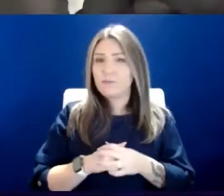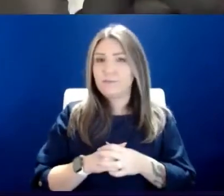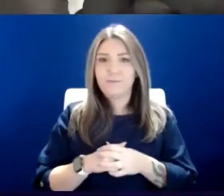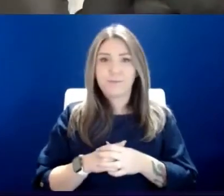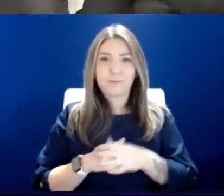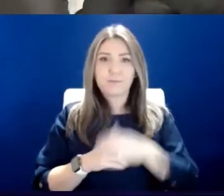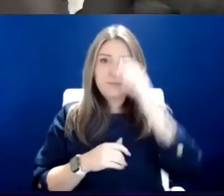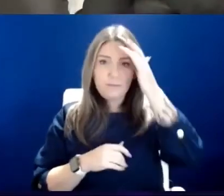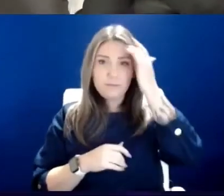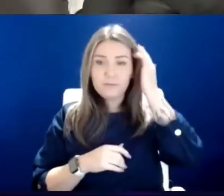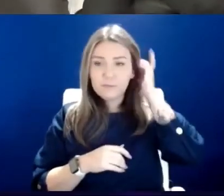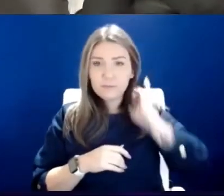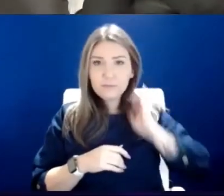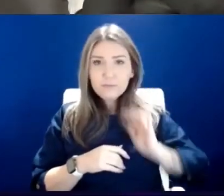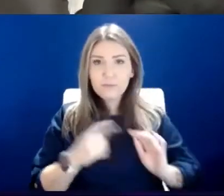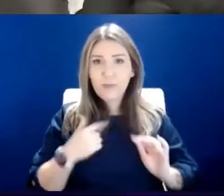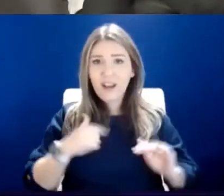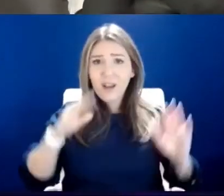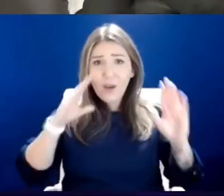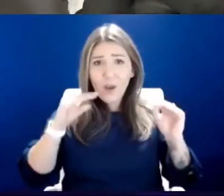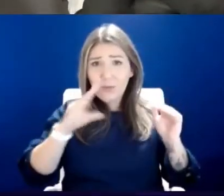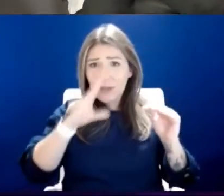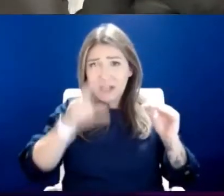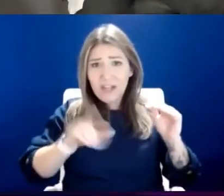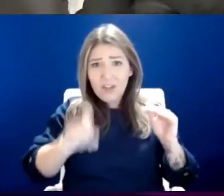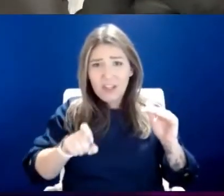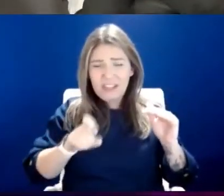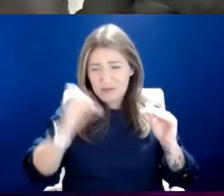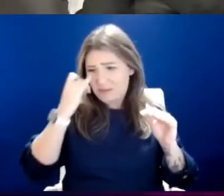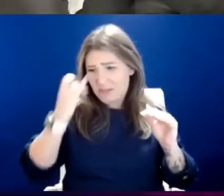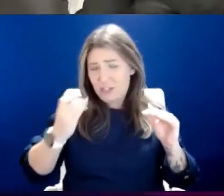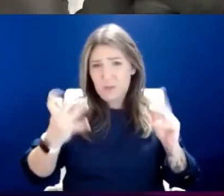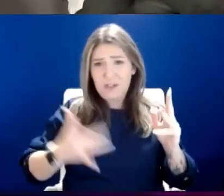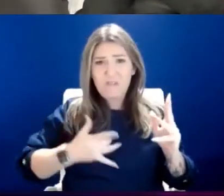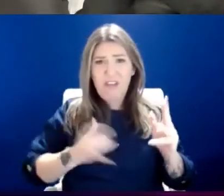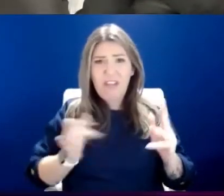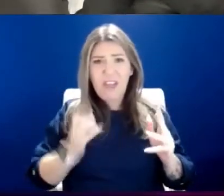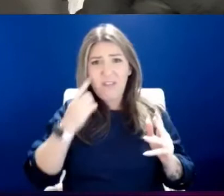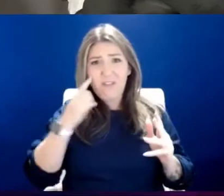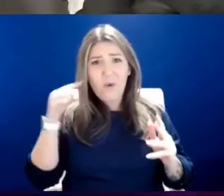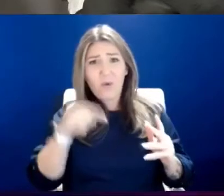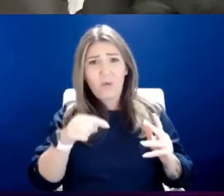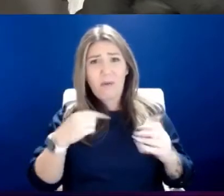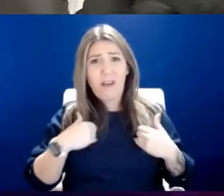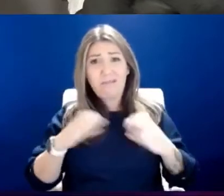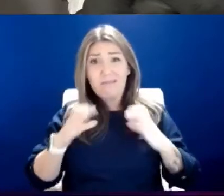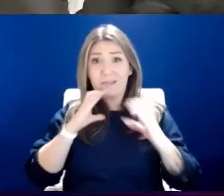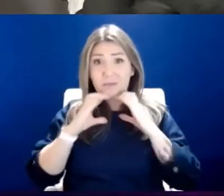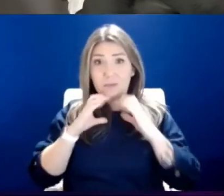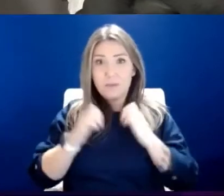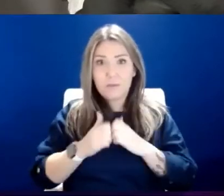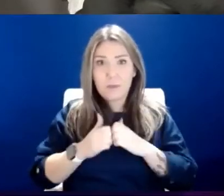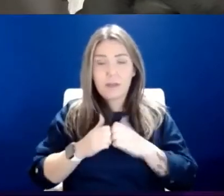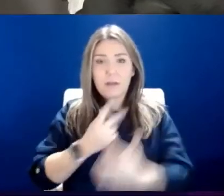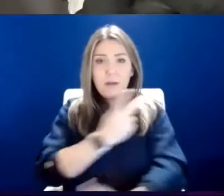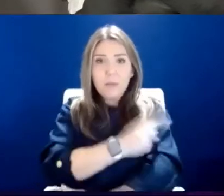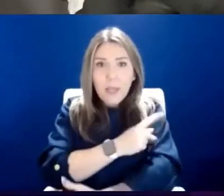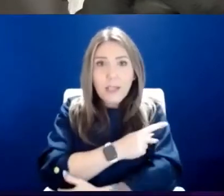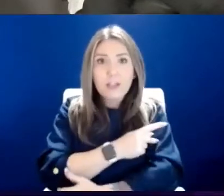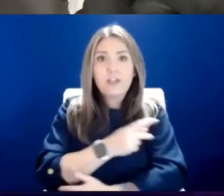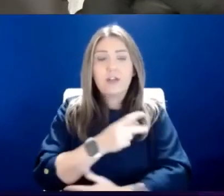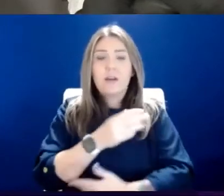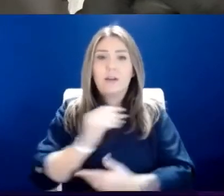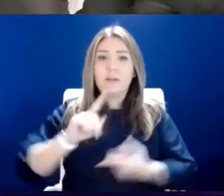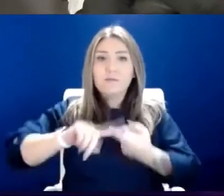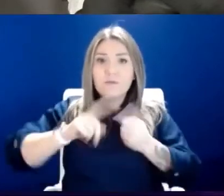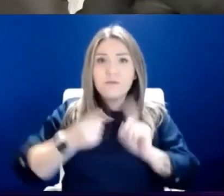hope we never have to imagine what it felt like for you to have this conversation with your patient and your friend Gary, telling Gary